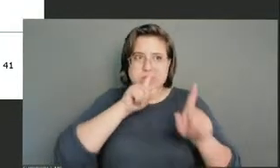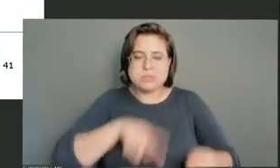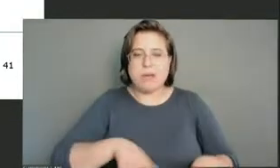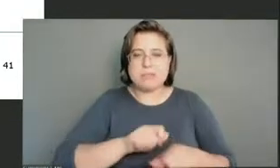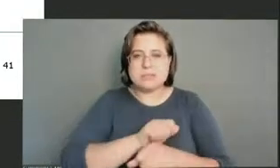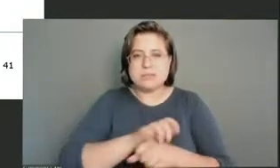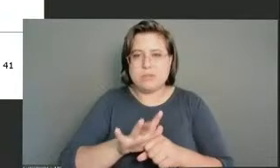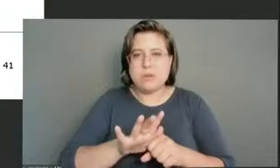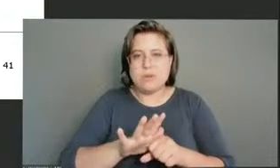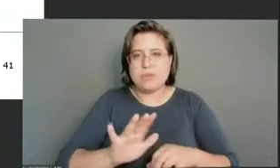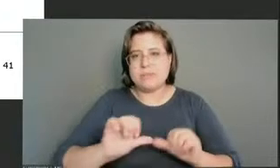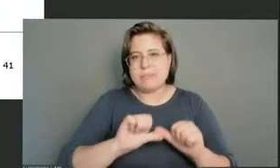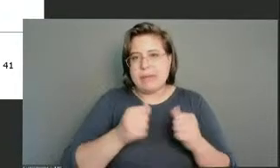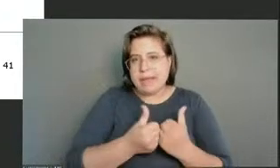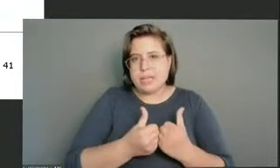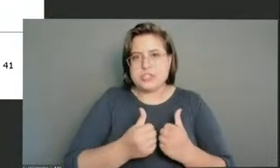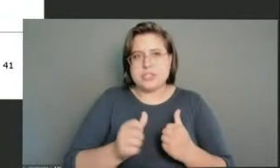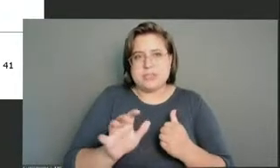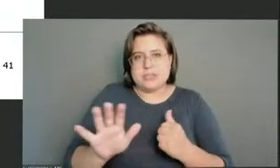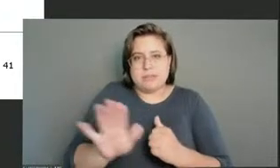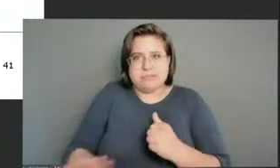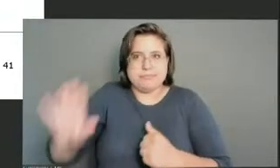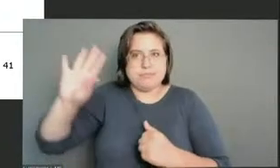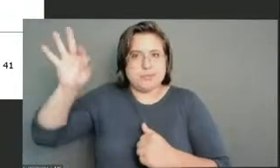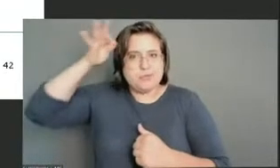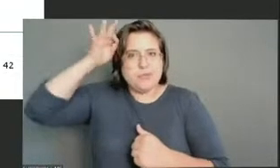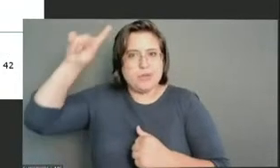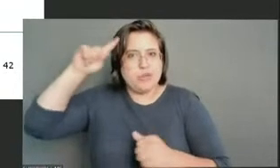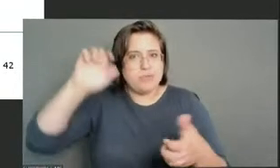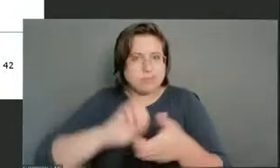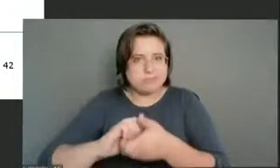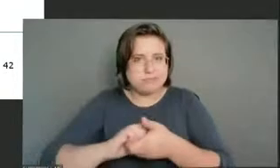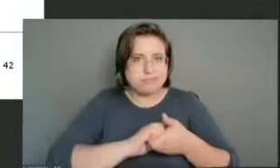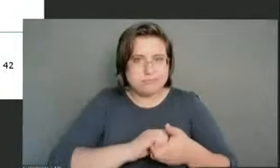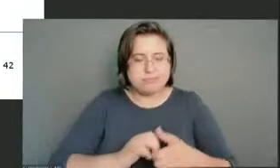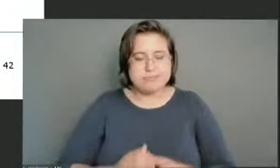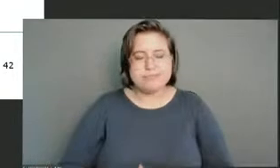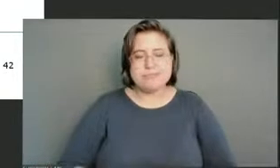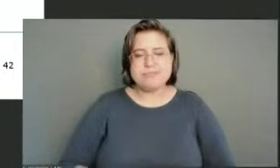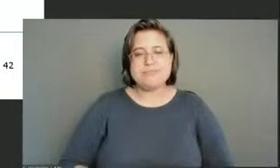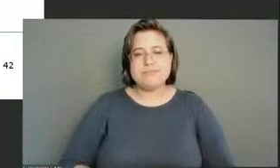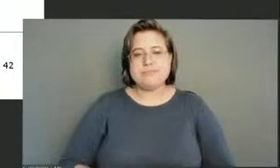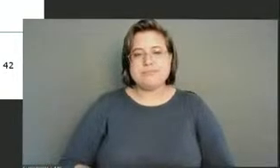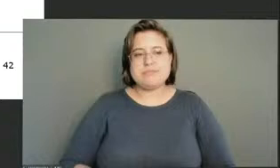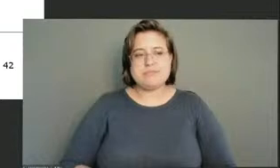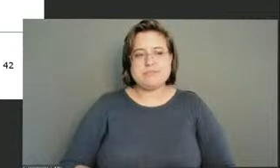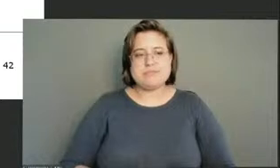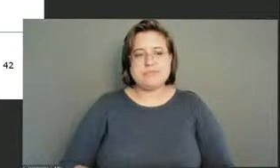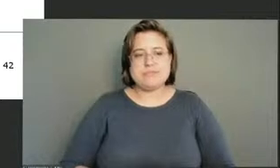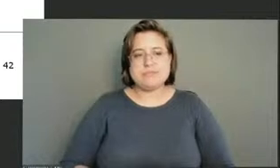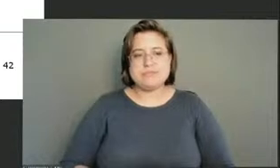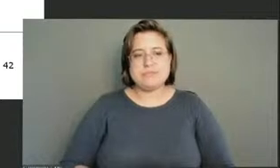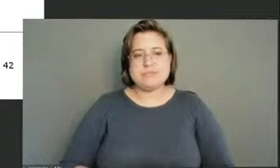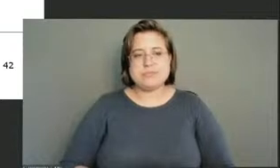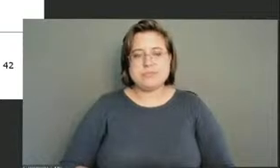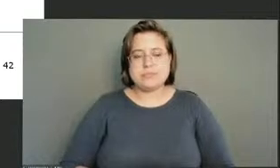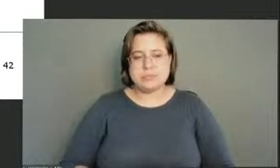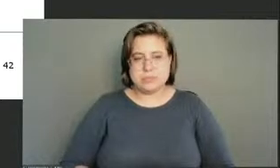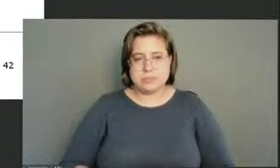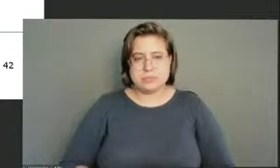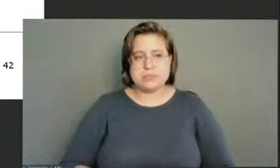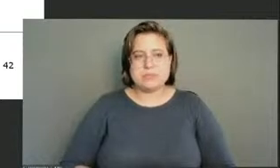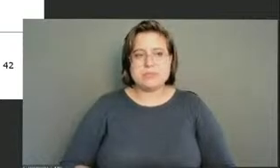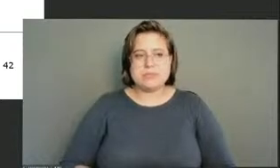agencies across the federal government. Next slide, please. And so continuing our recommendations in response to problem